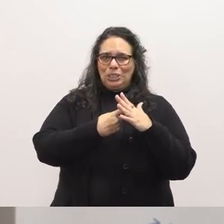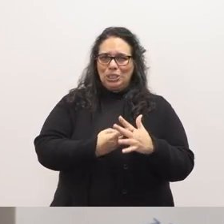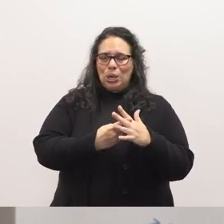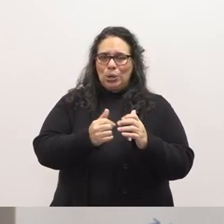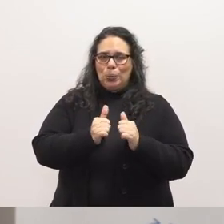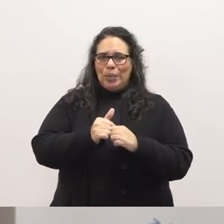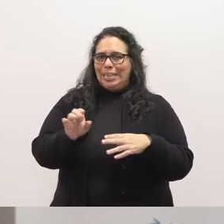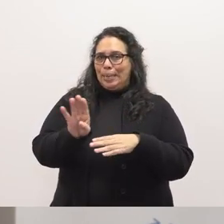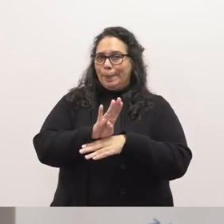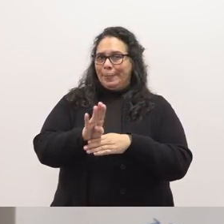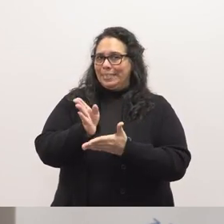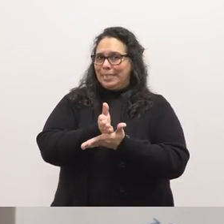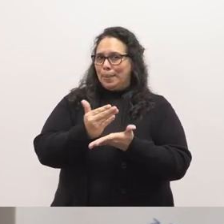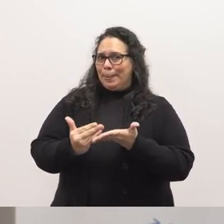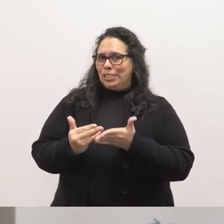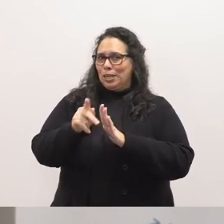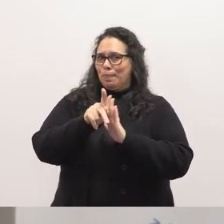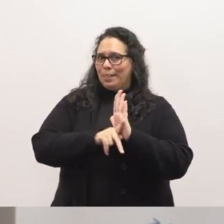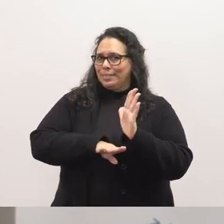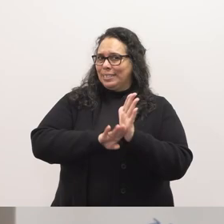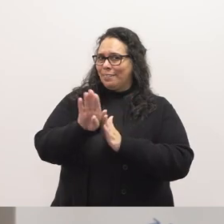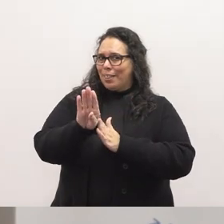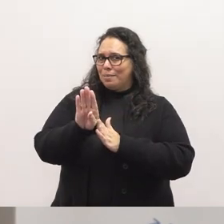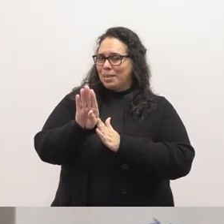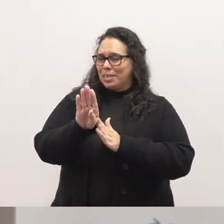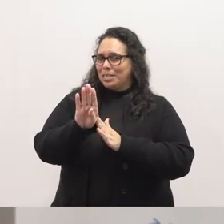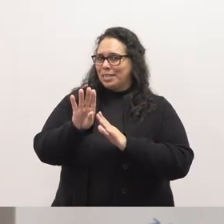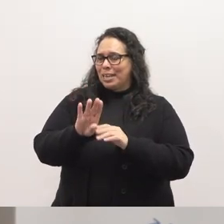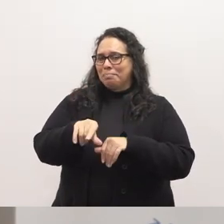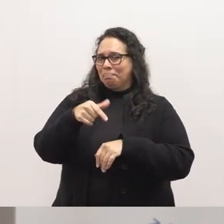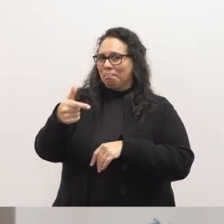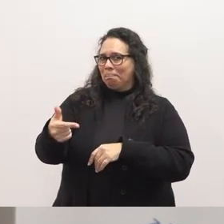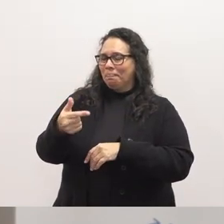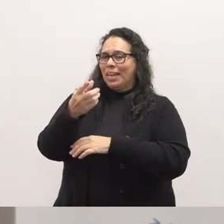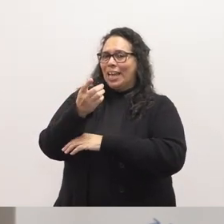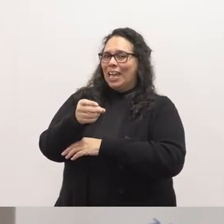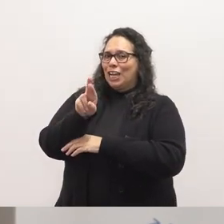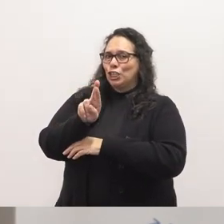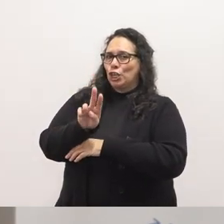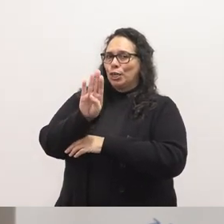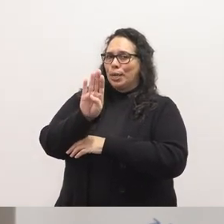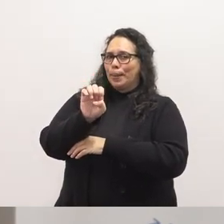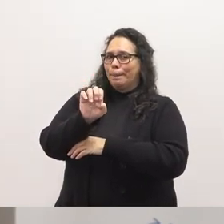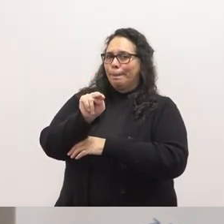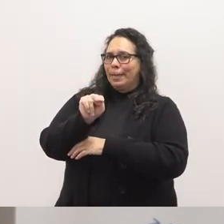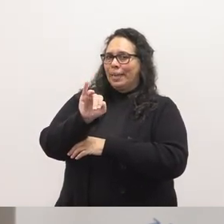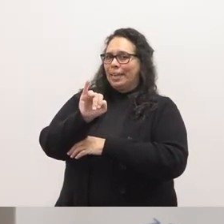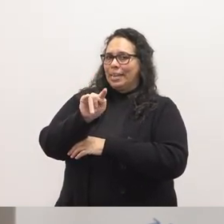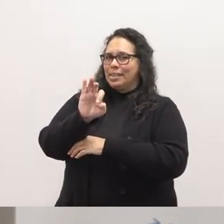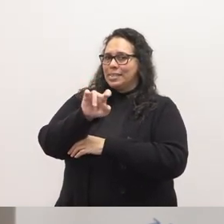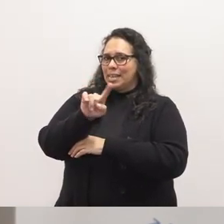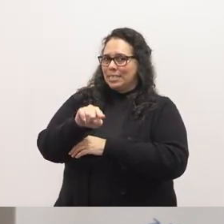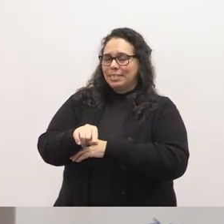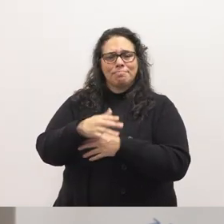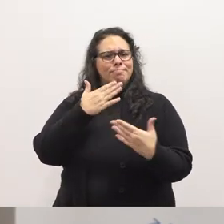with the Business Budget and Policy Development Group, Dr. Benitez. Thank you, President Craighead. So